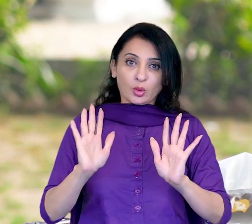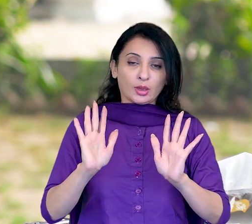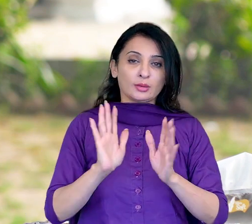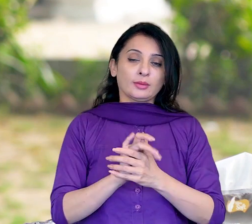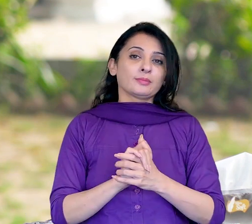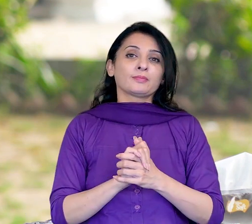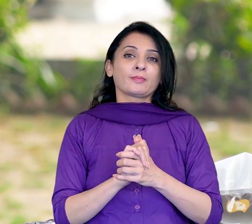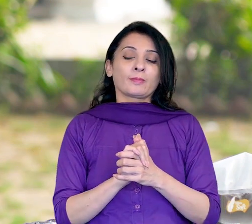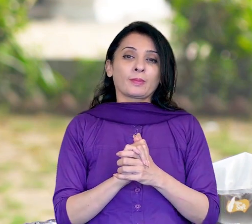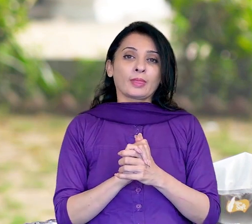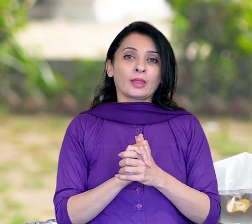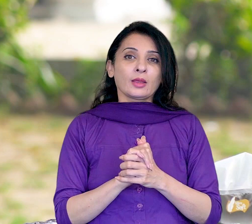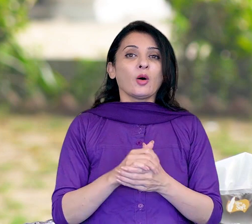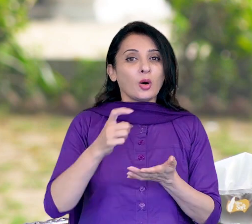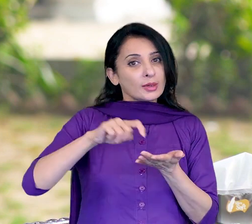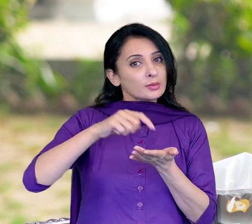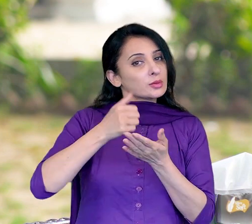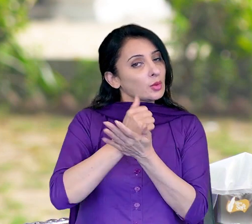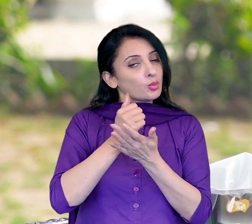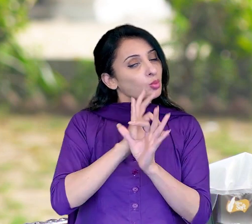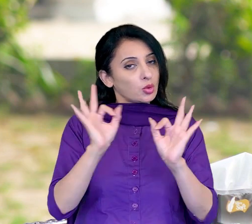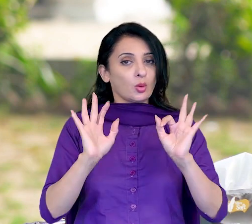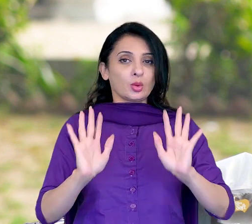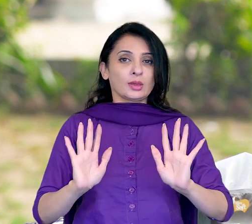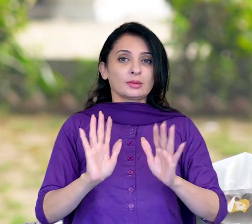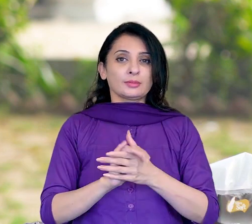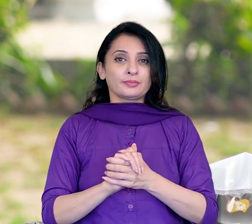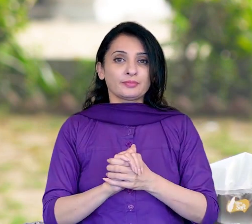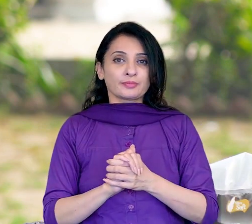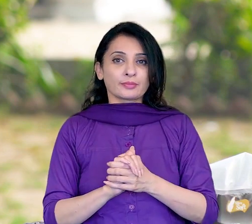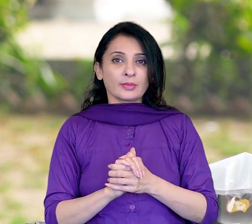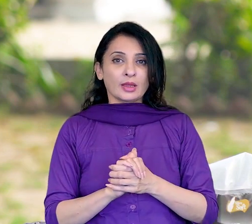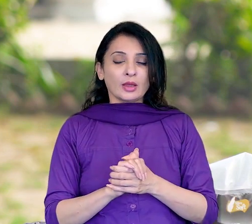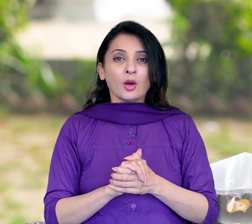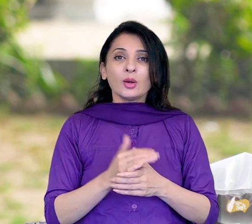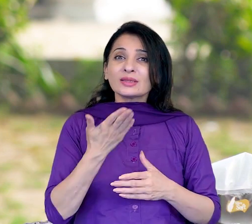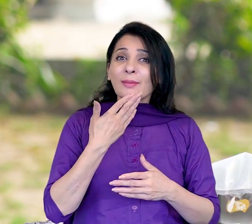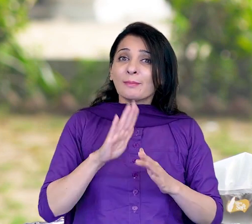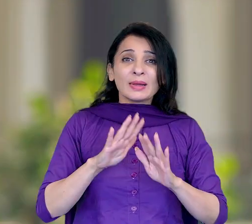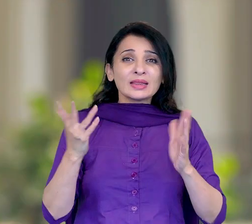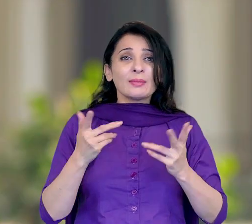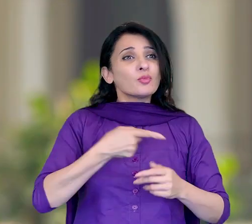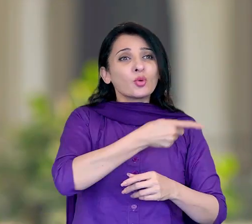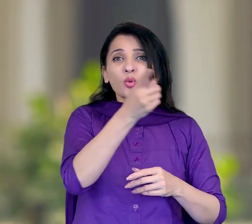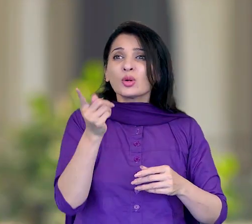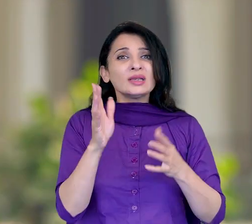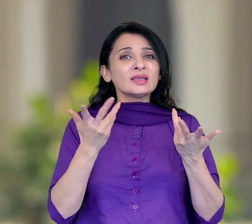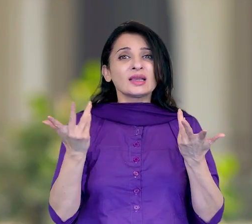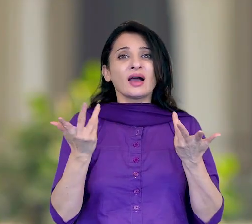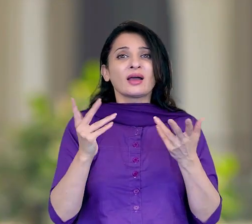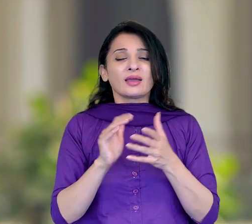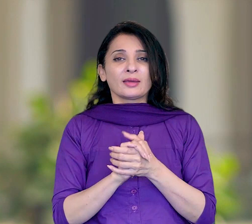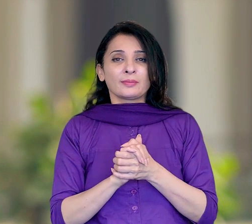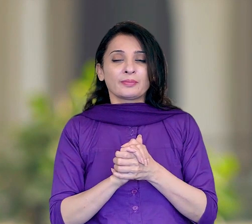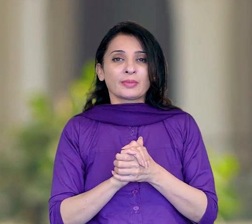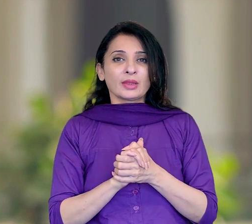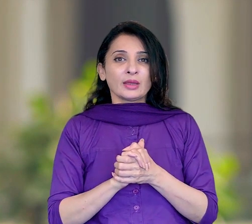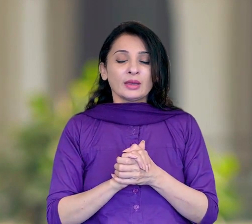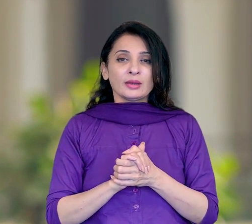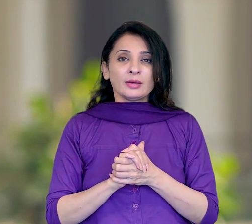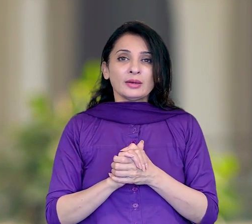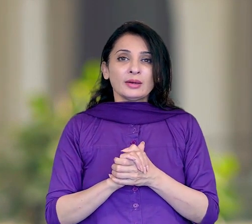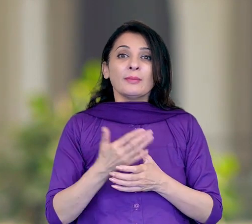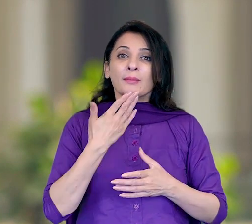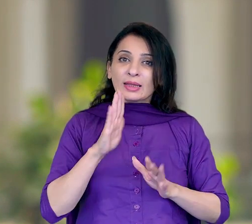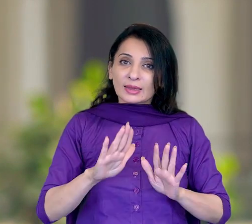passed. Now, what did it mean to the general public? It meant that all the doctors or clinics or hospitals